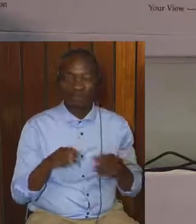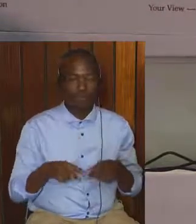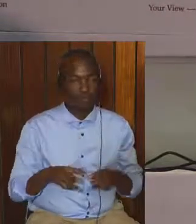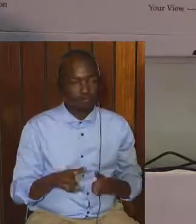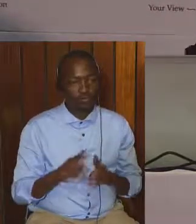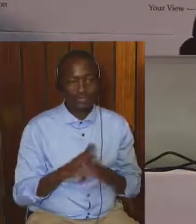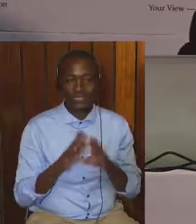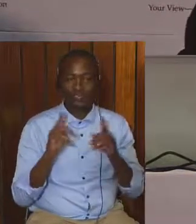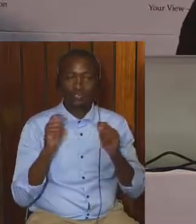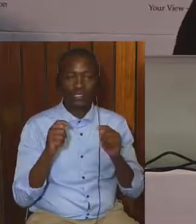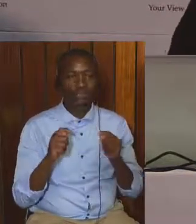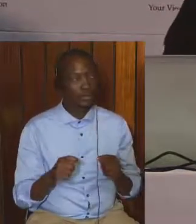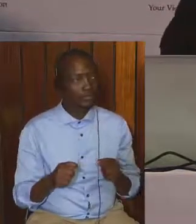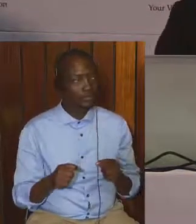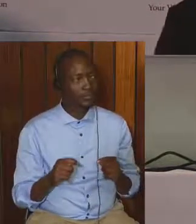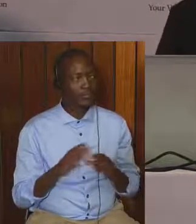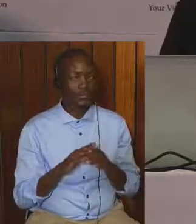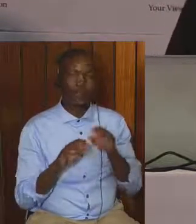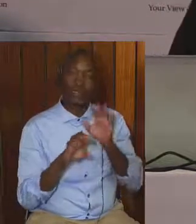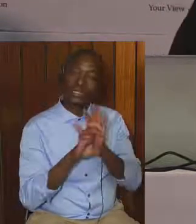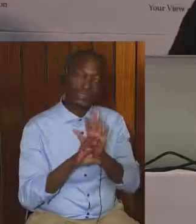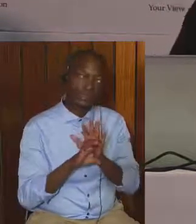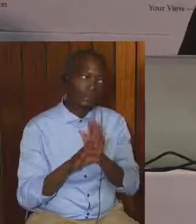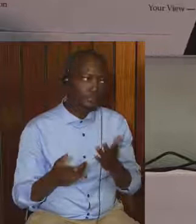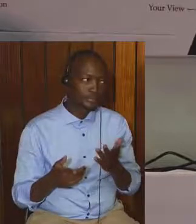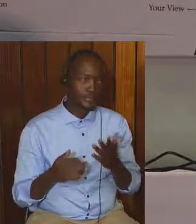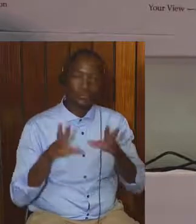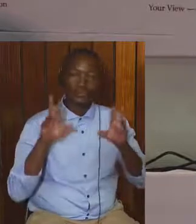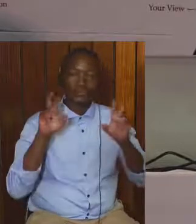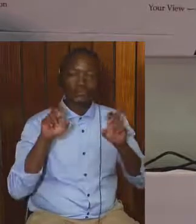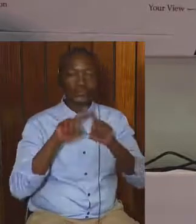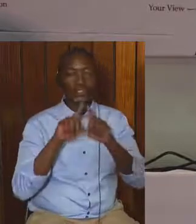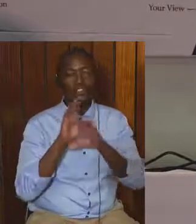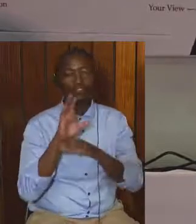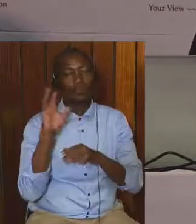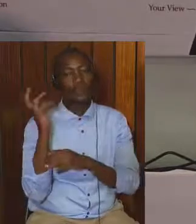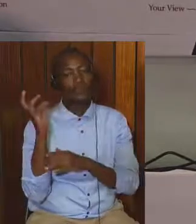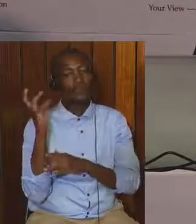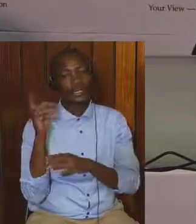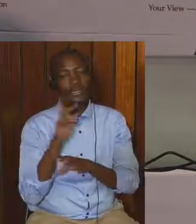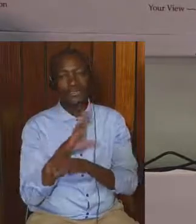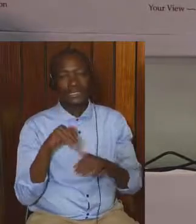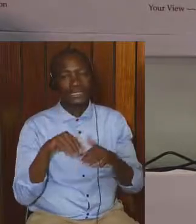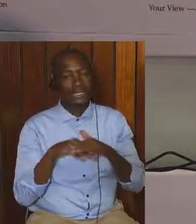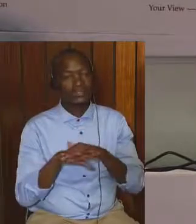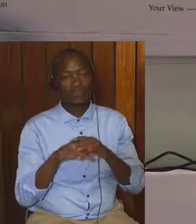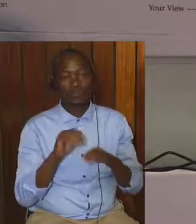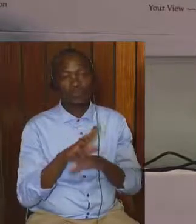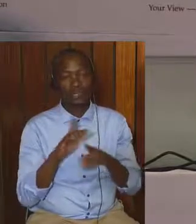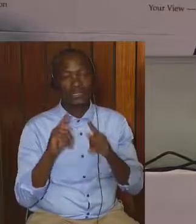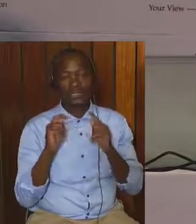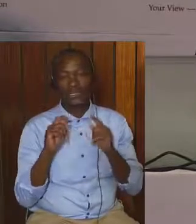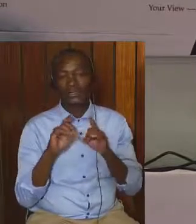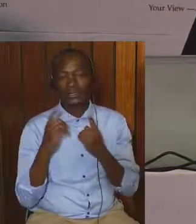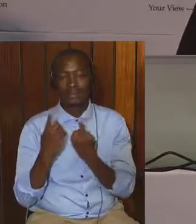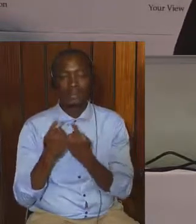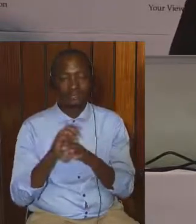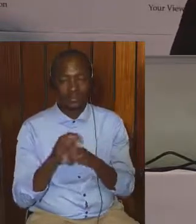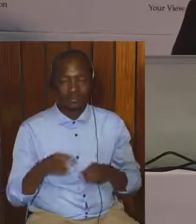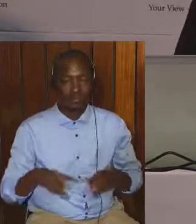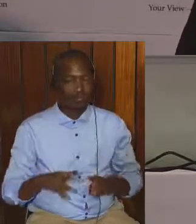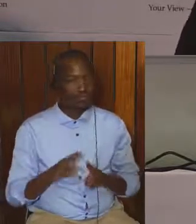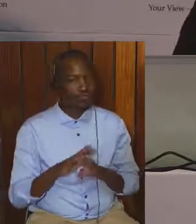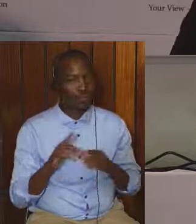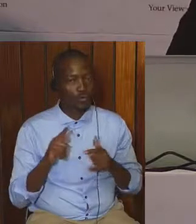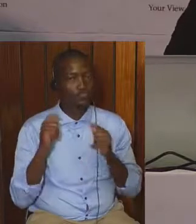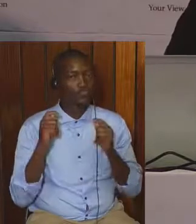transport. So, for example, the issue of ambulances does not fall under the Department of Roads and